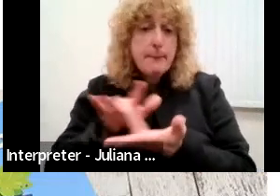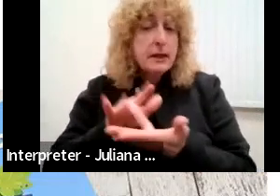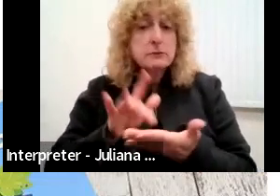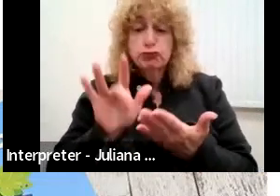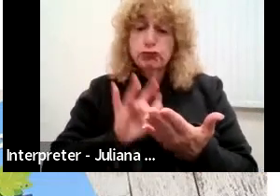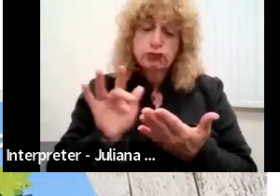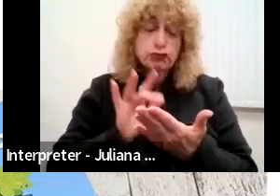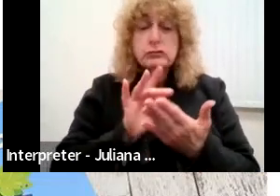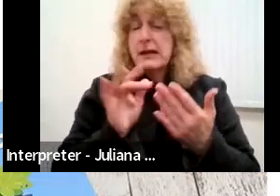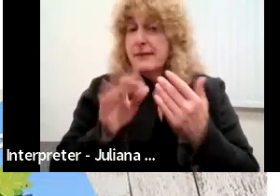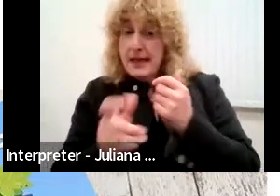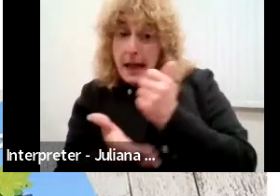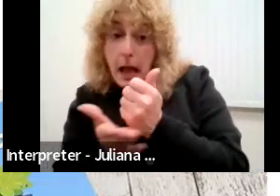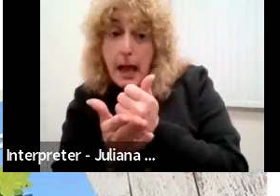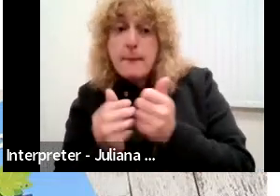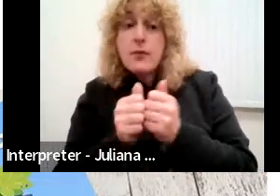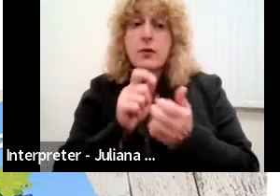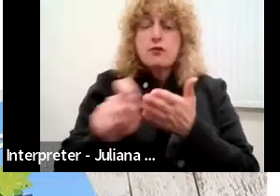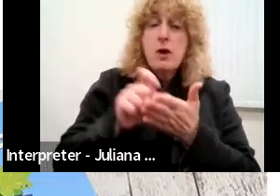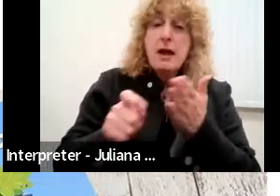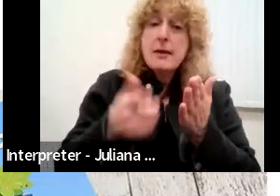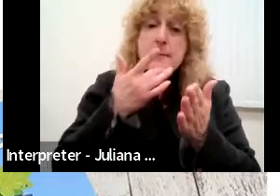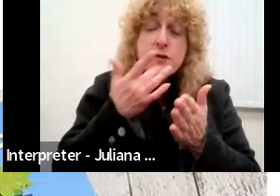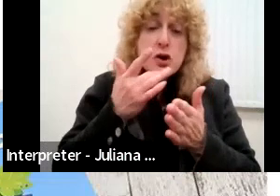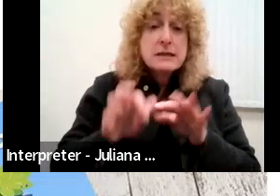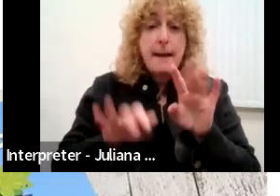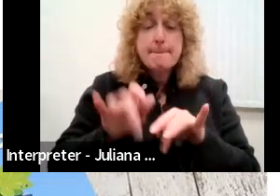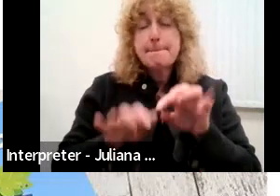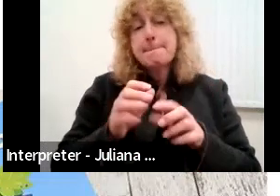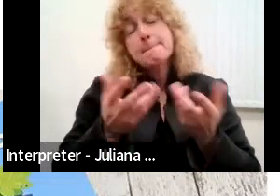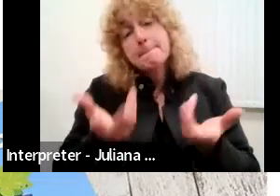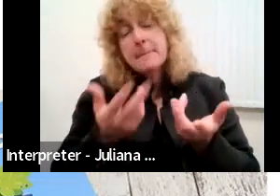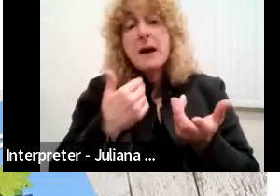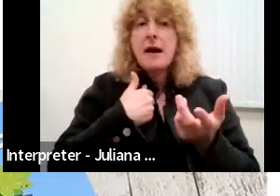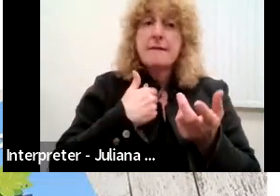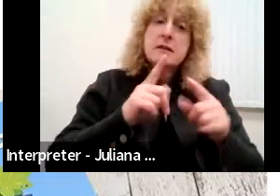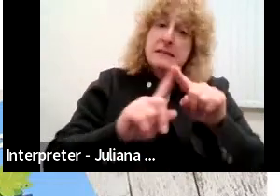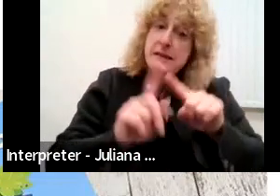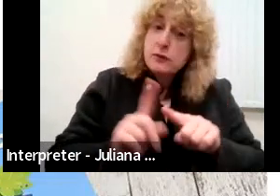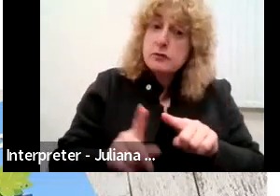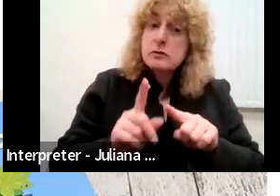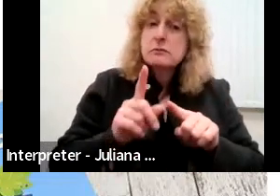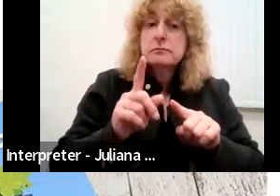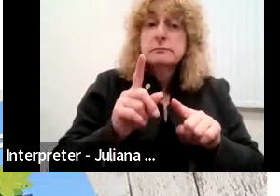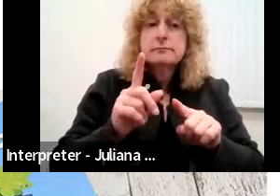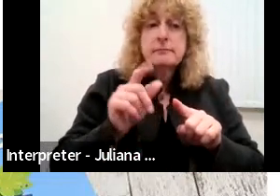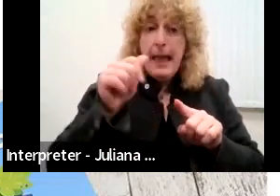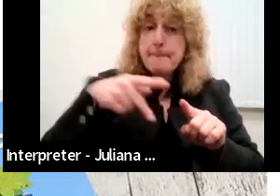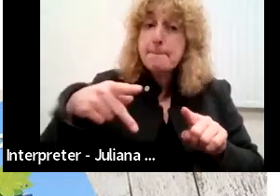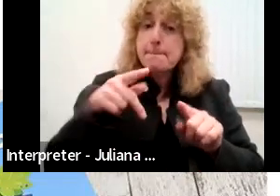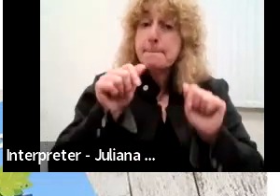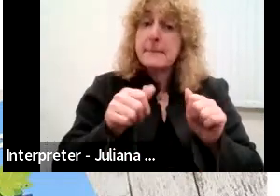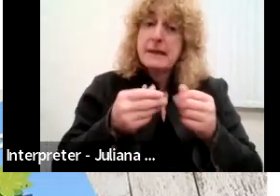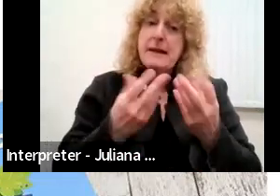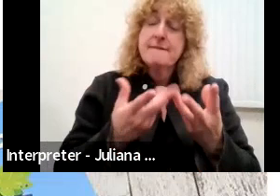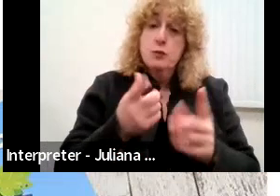help, assistance with writing, if they prefer typing, or there's also different apps that can give you